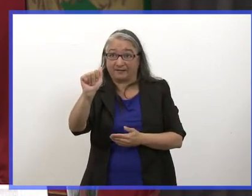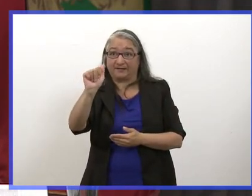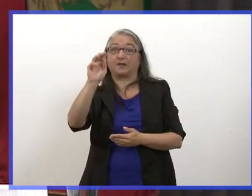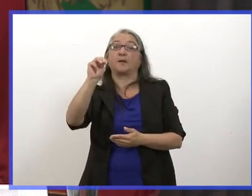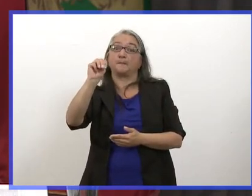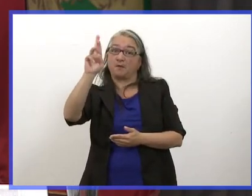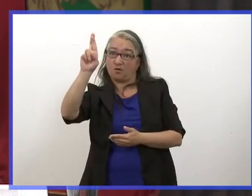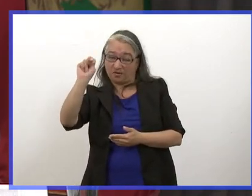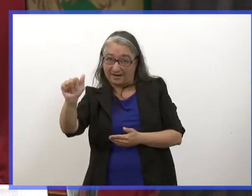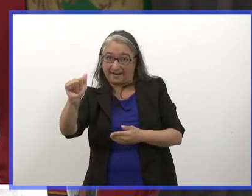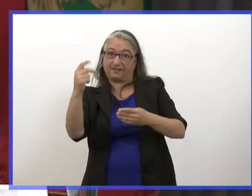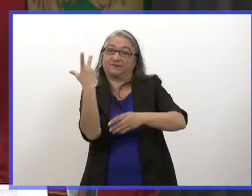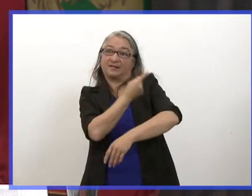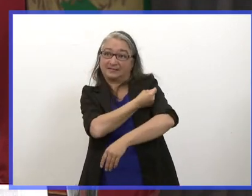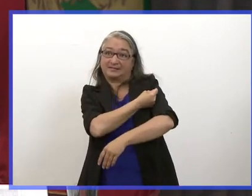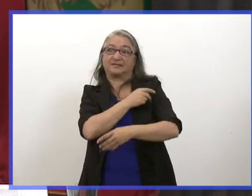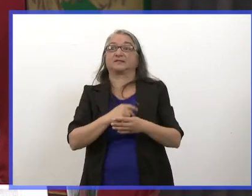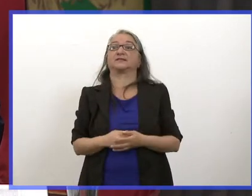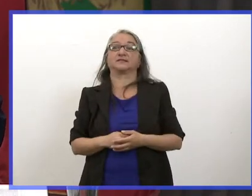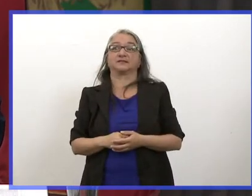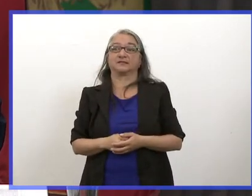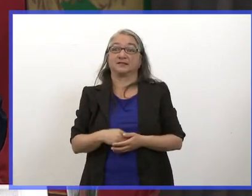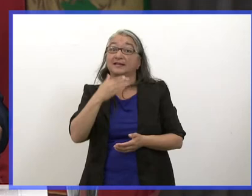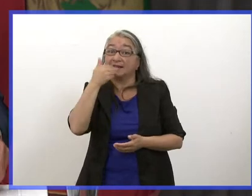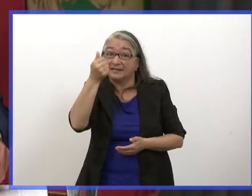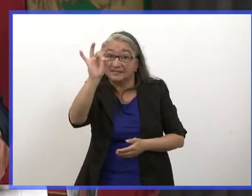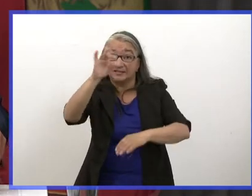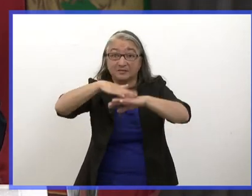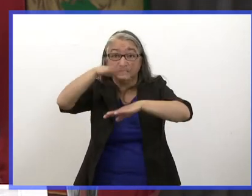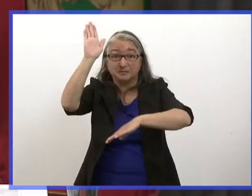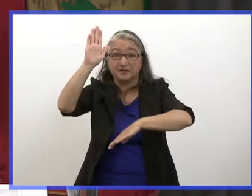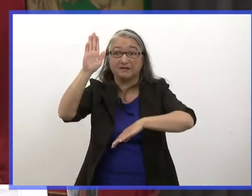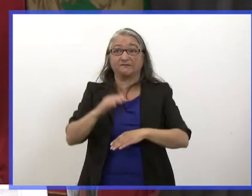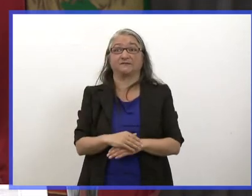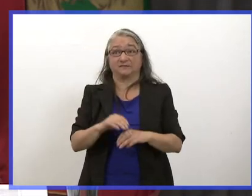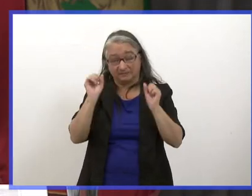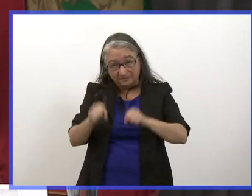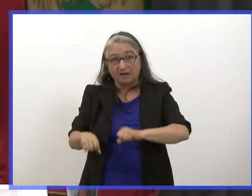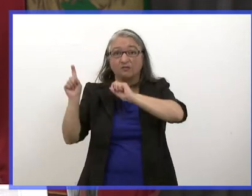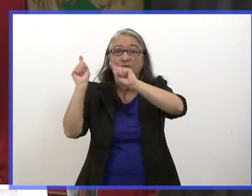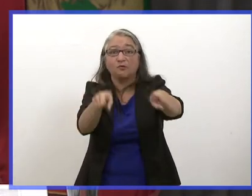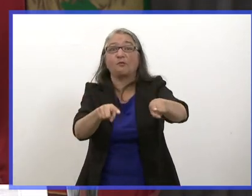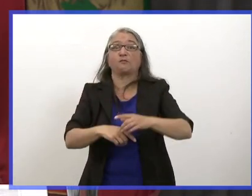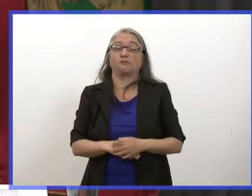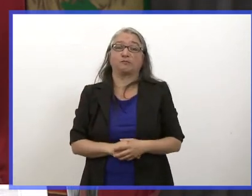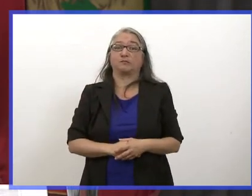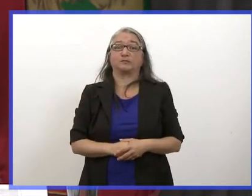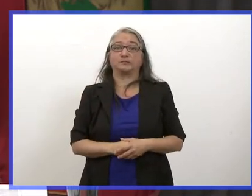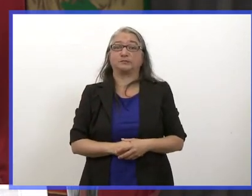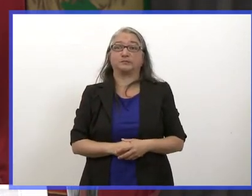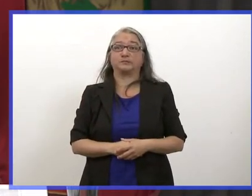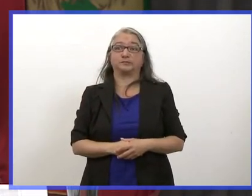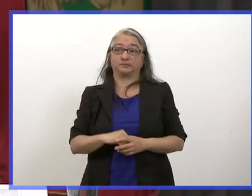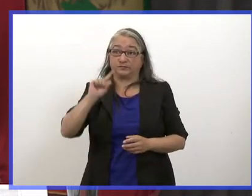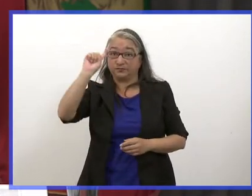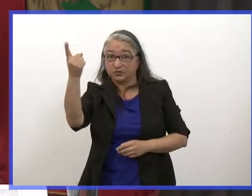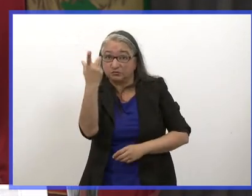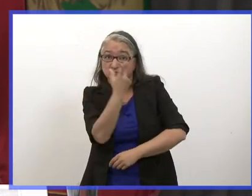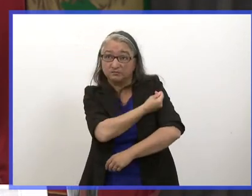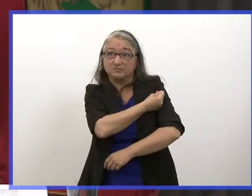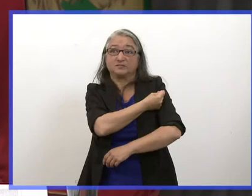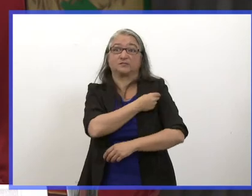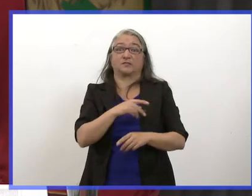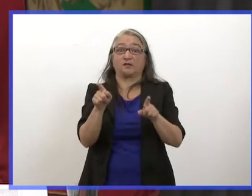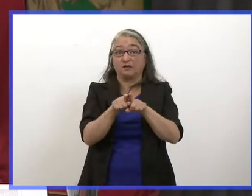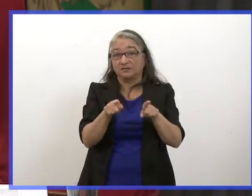if you're 18 plus. If you're eligible for your second, you can also go over to the Lila location and get that vaccine.